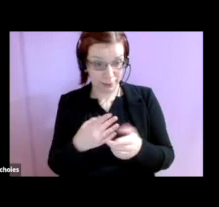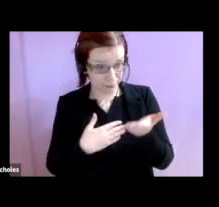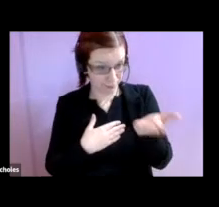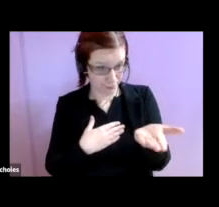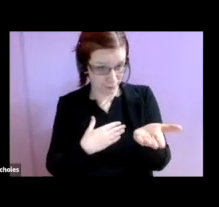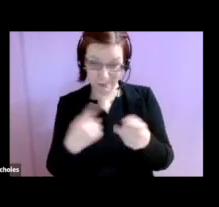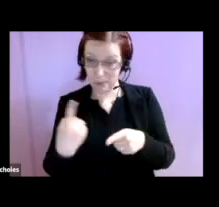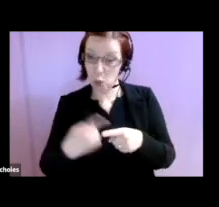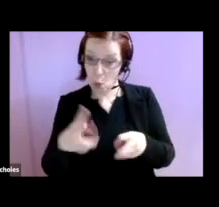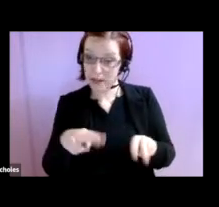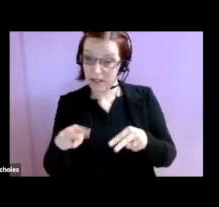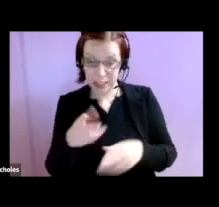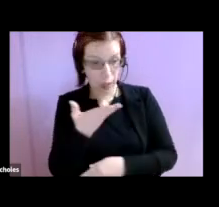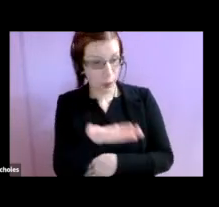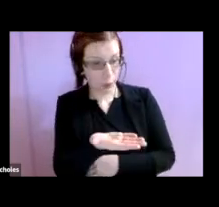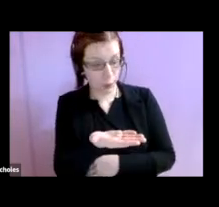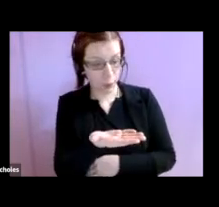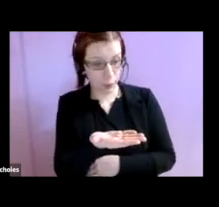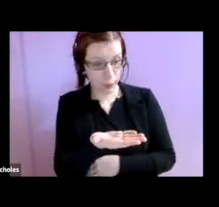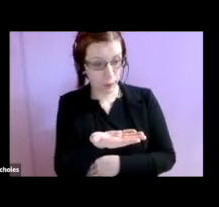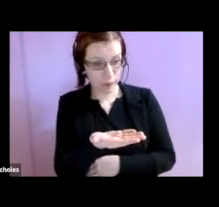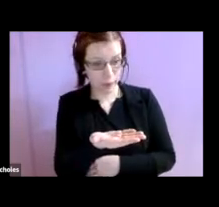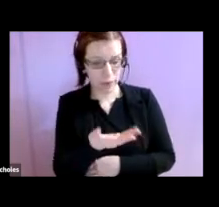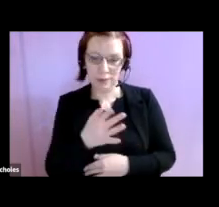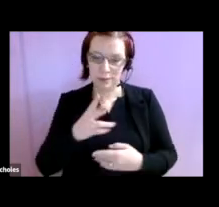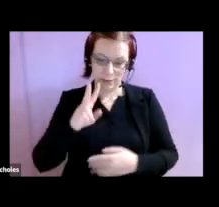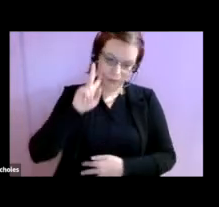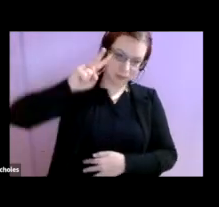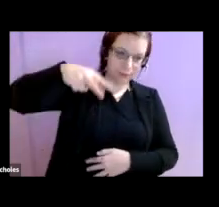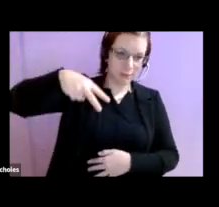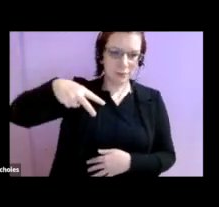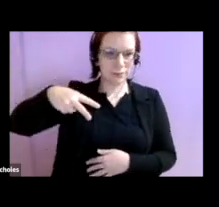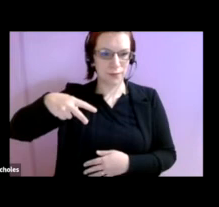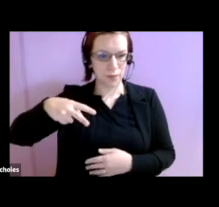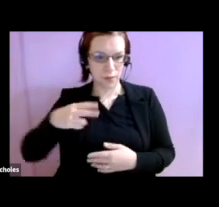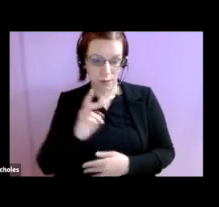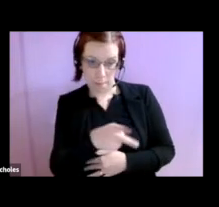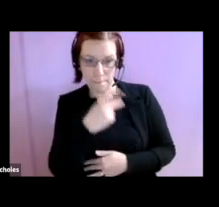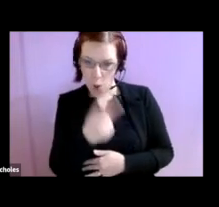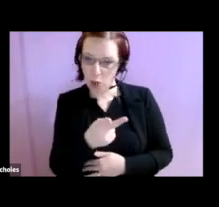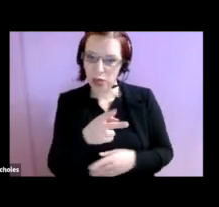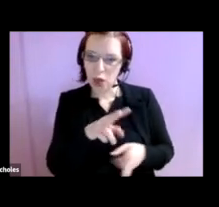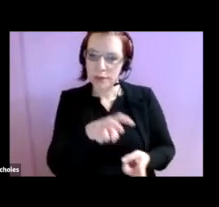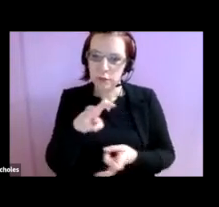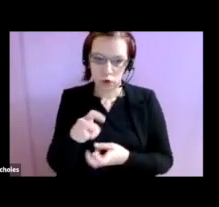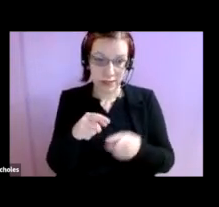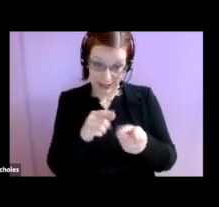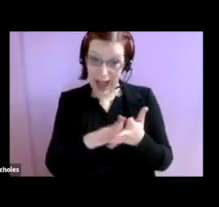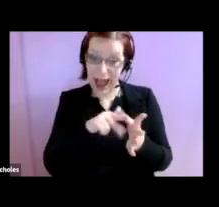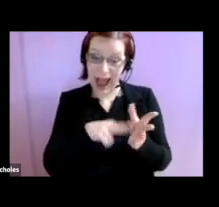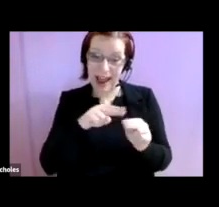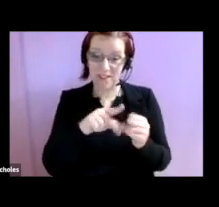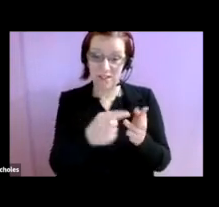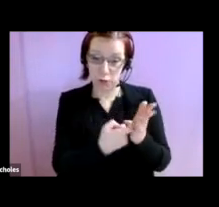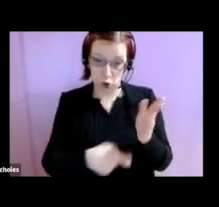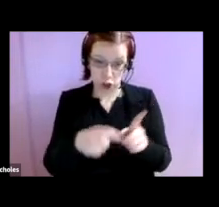just a quick video clip and an aerial view of both of the observatories. So this is the Hanford Observatory. It's